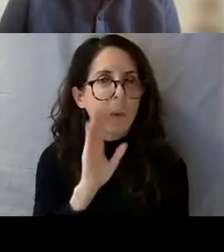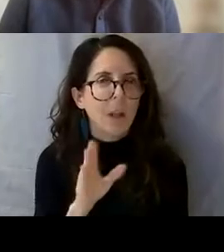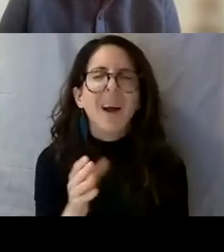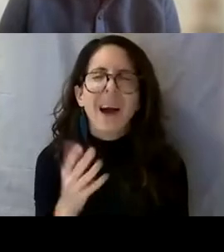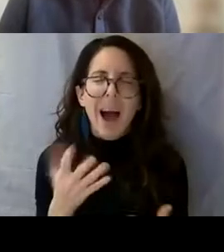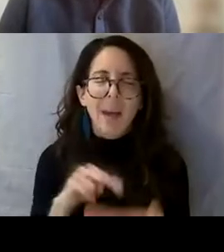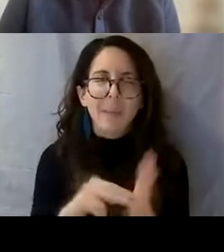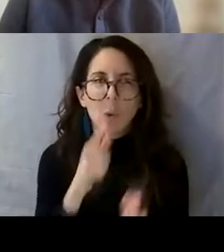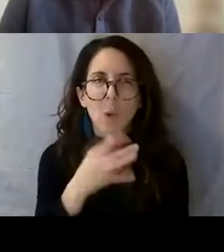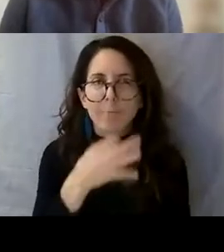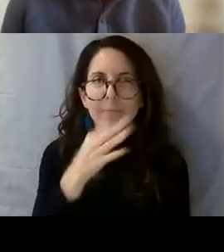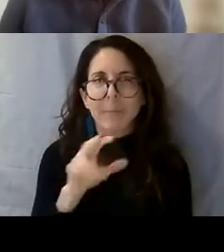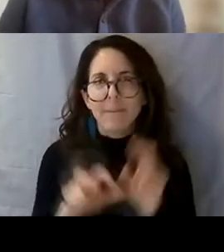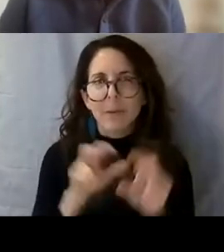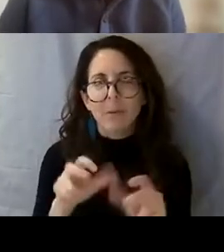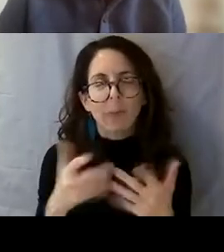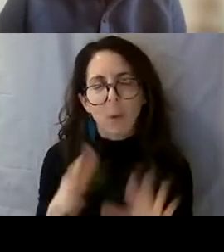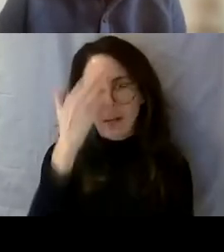understand kind of intuitively already.